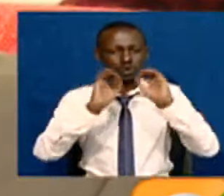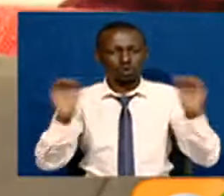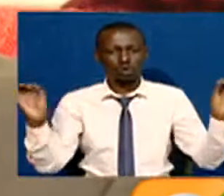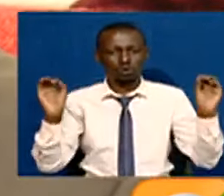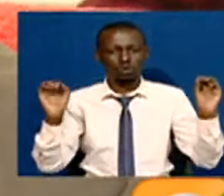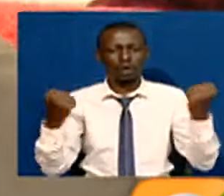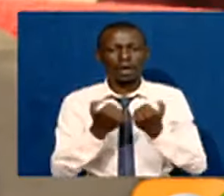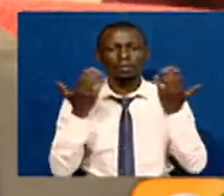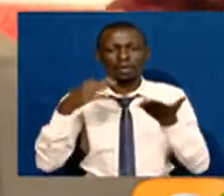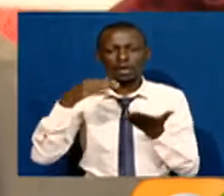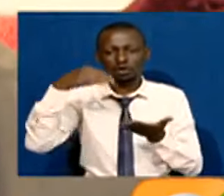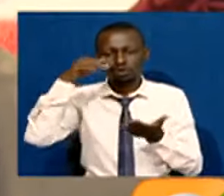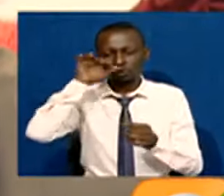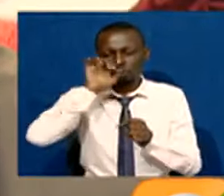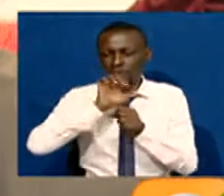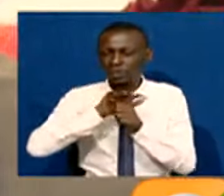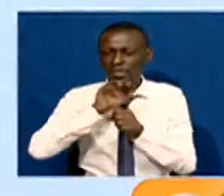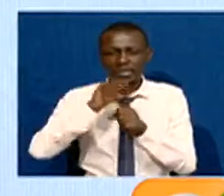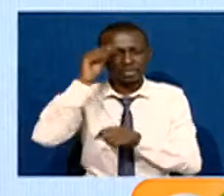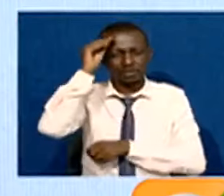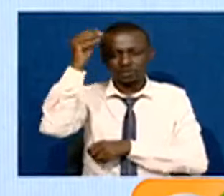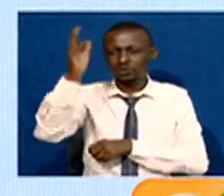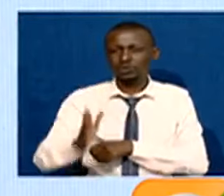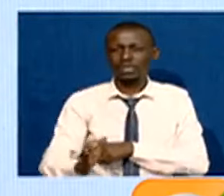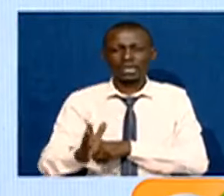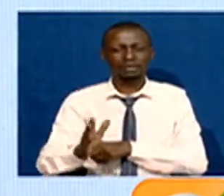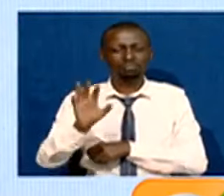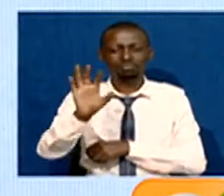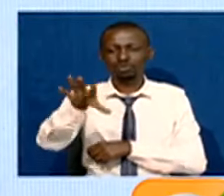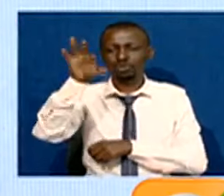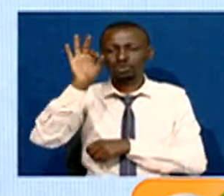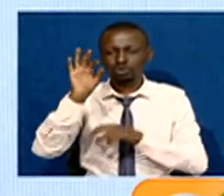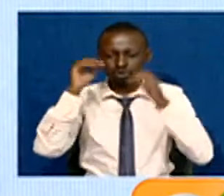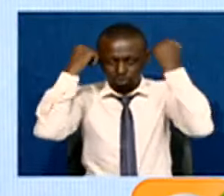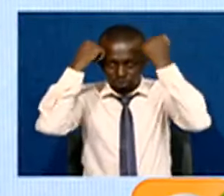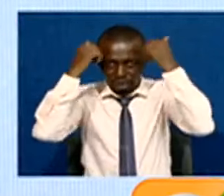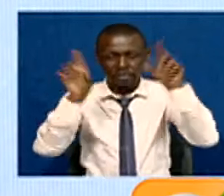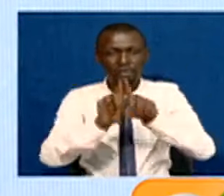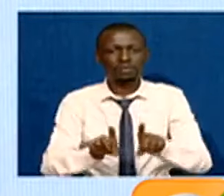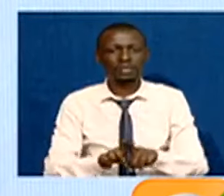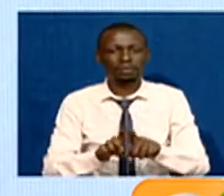in the number of students choosing this course. So when we removed this, we saw